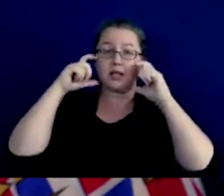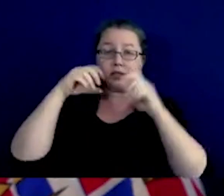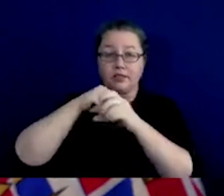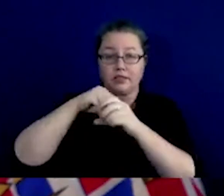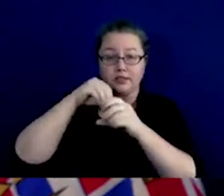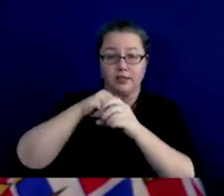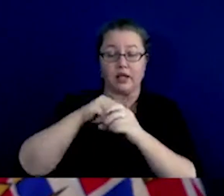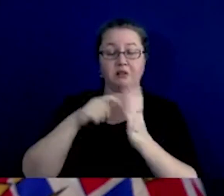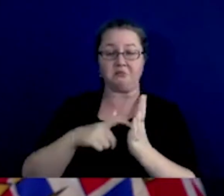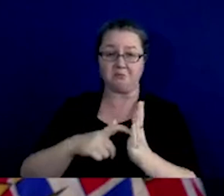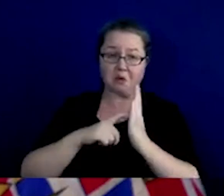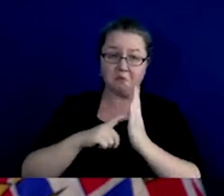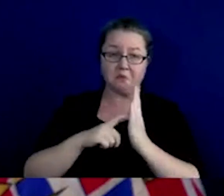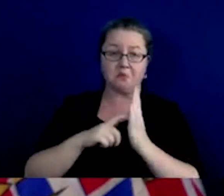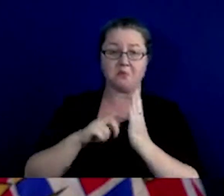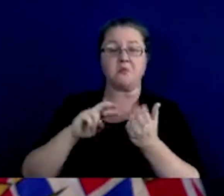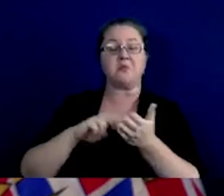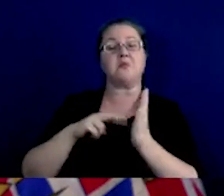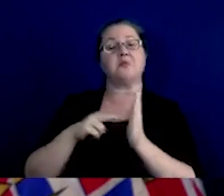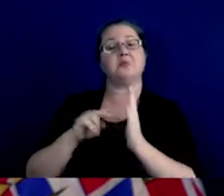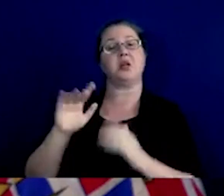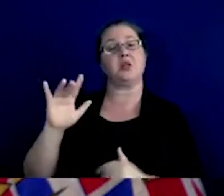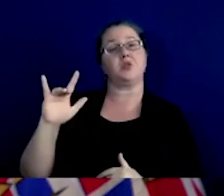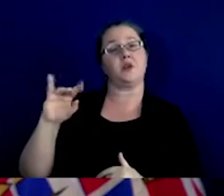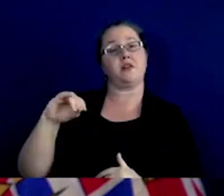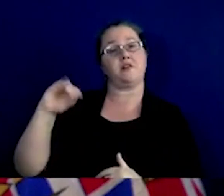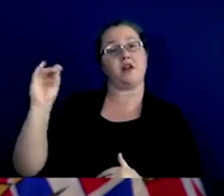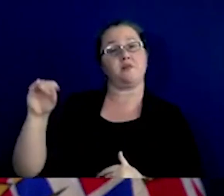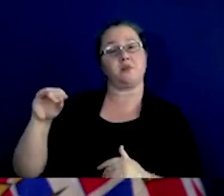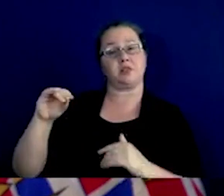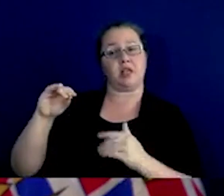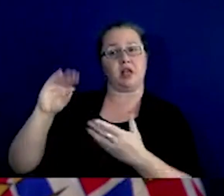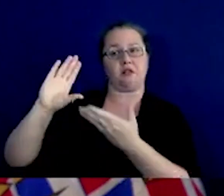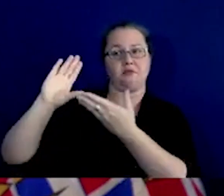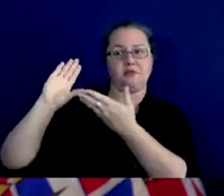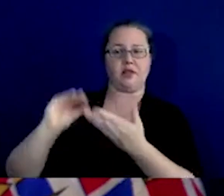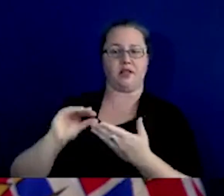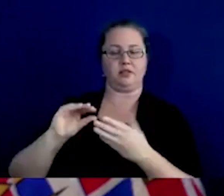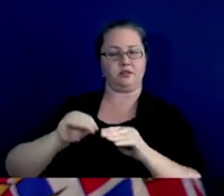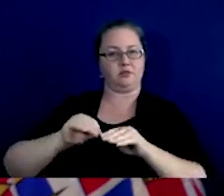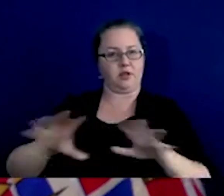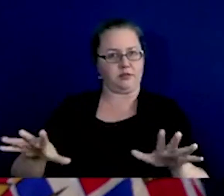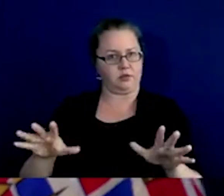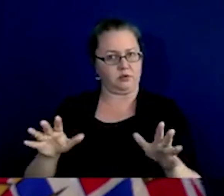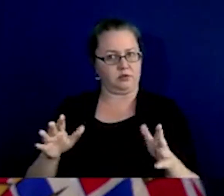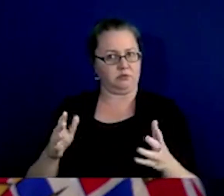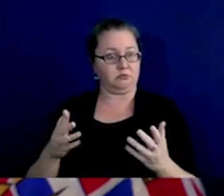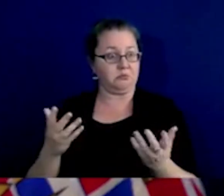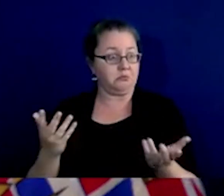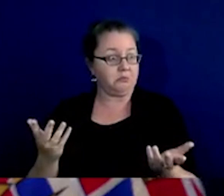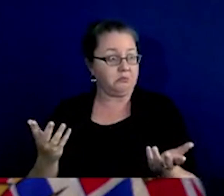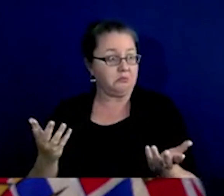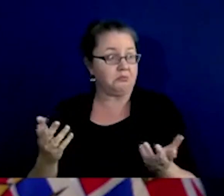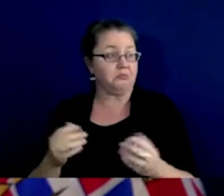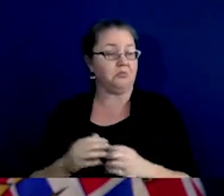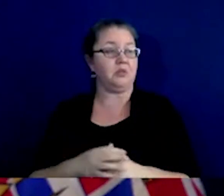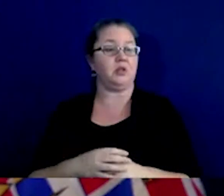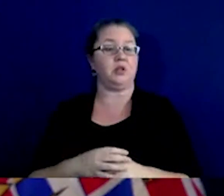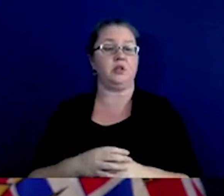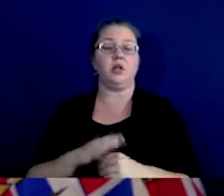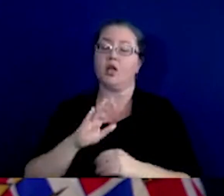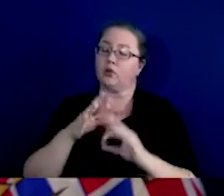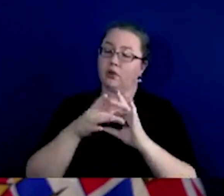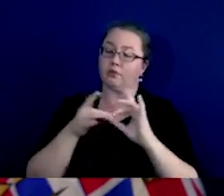it is important for people to wear them, and that is those indoor spaces where you can't consistently maintain your physical